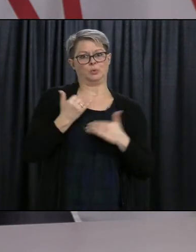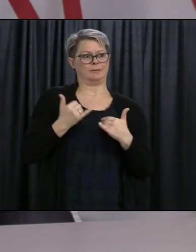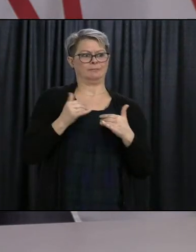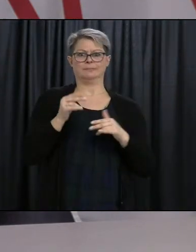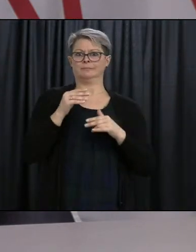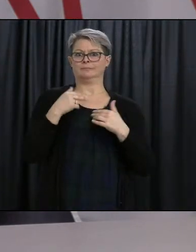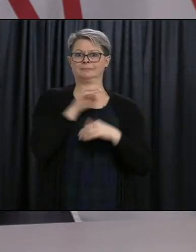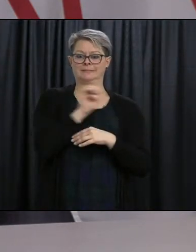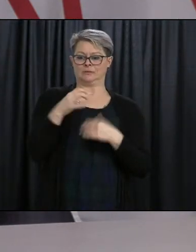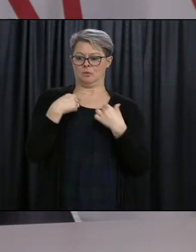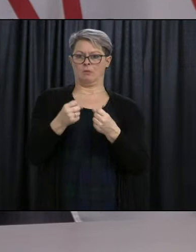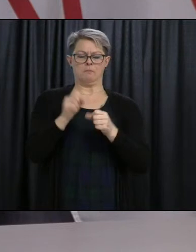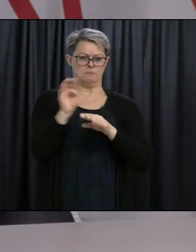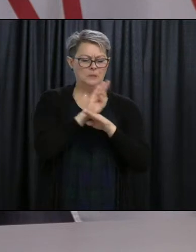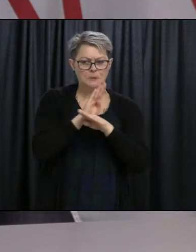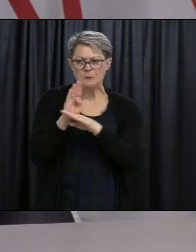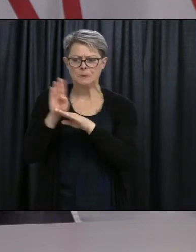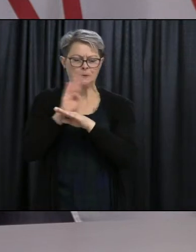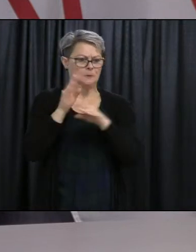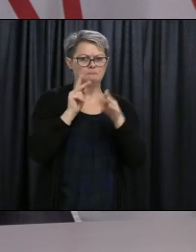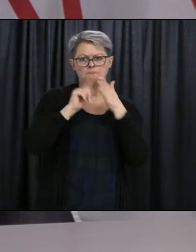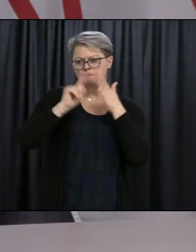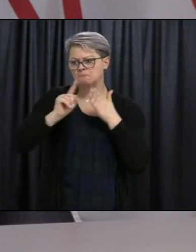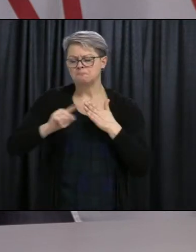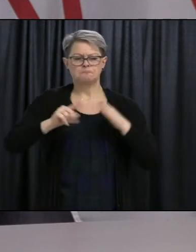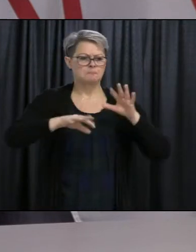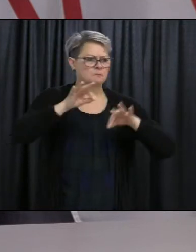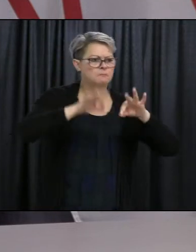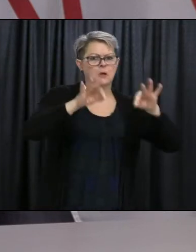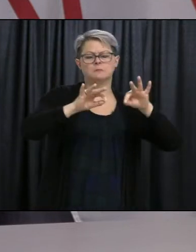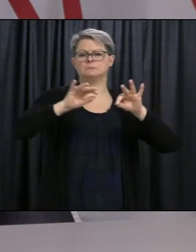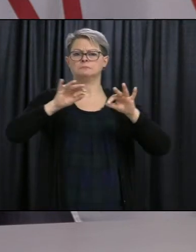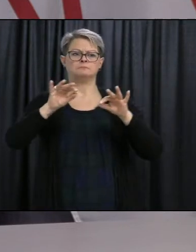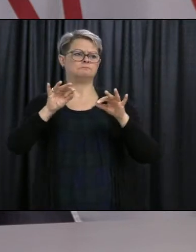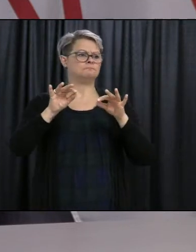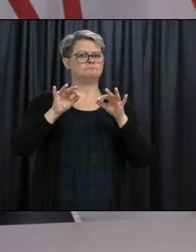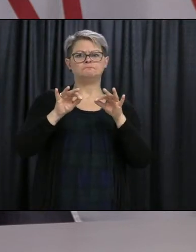busy doing that. But certainly,